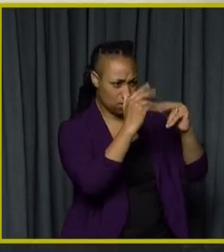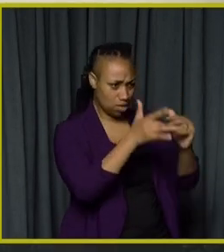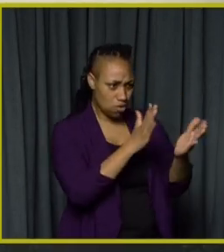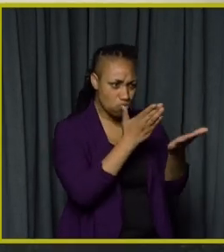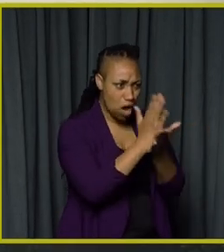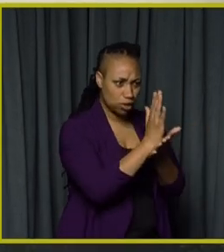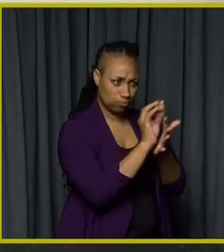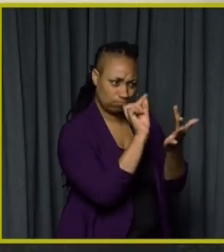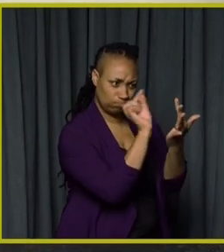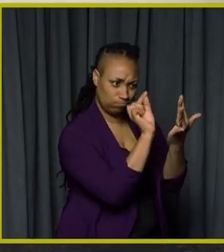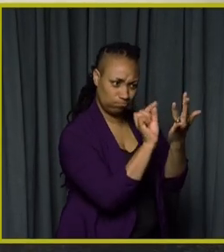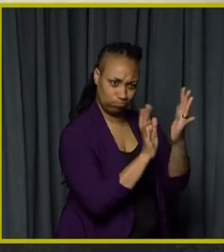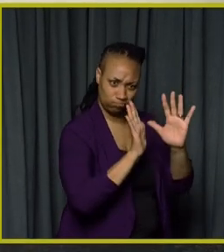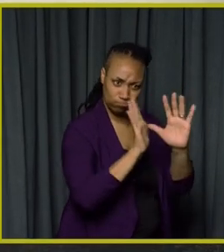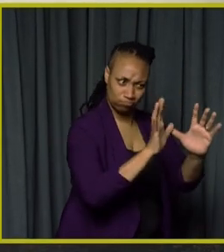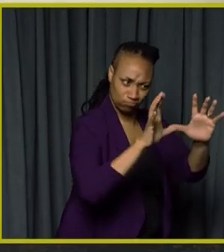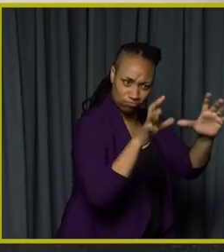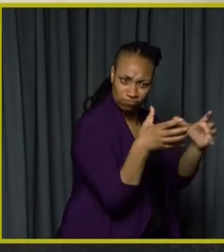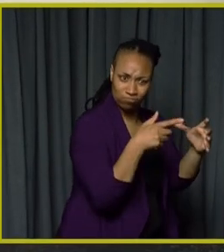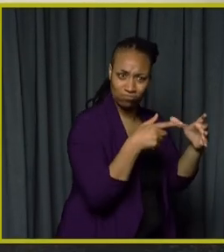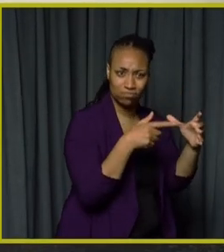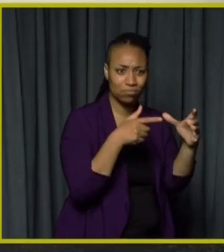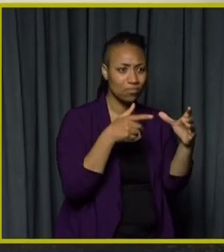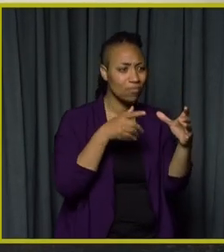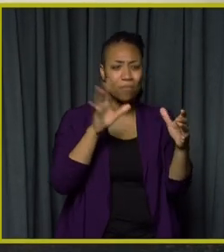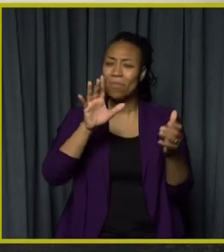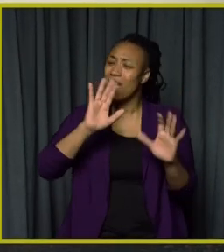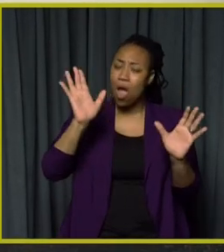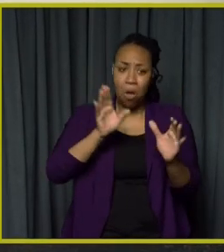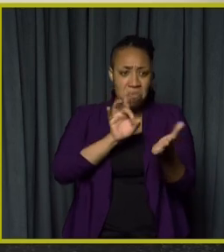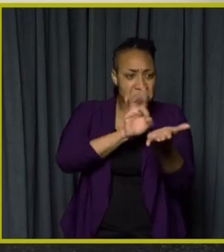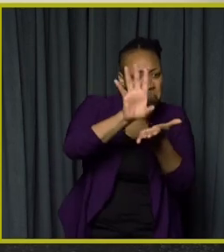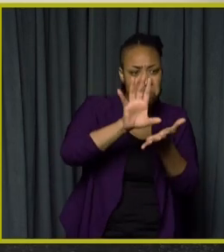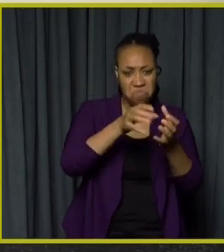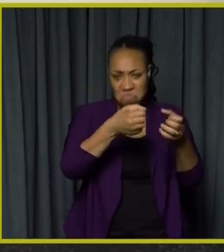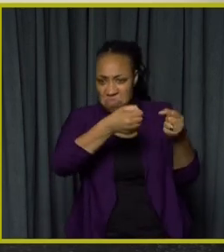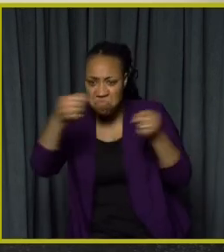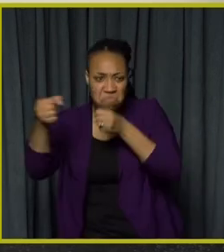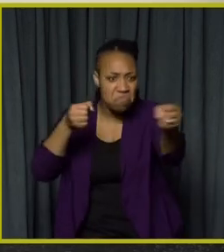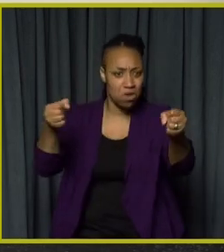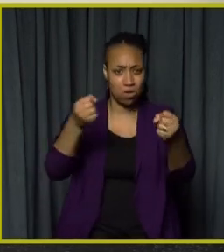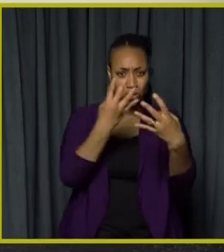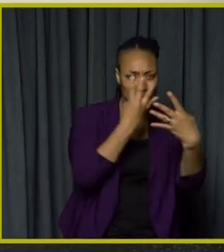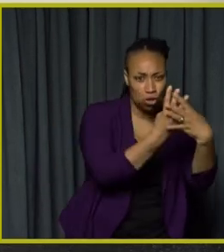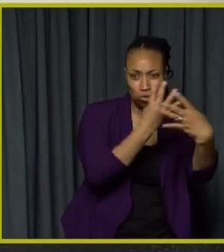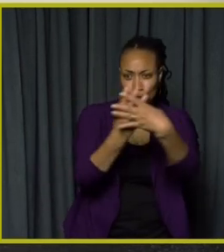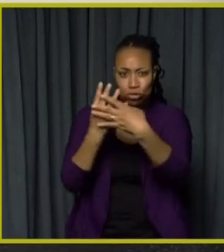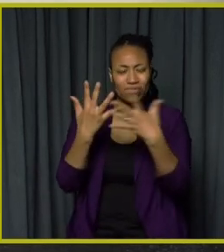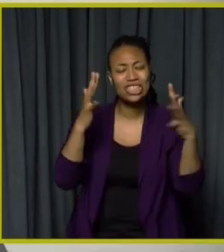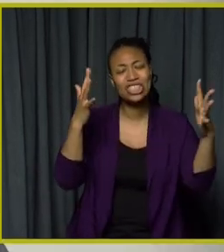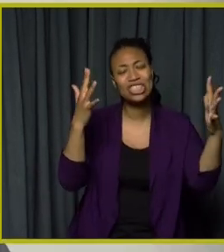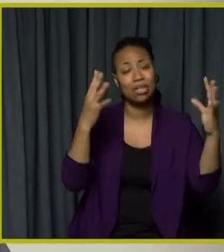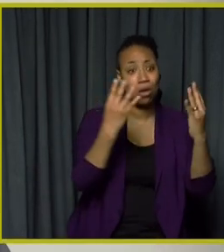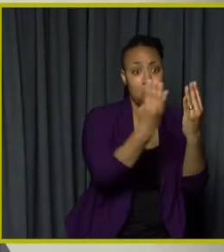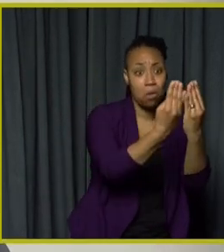end to detention, deportation, and a stop to building a wall on the U.S.-Mexico border.